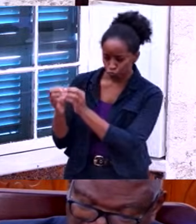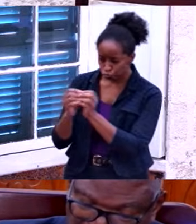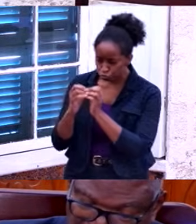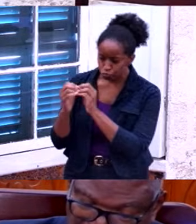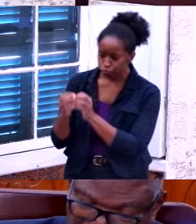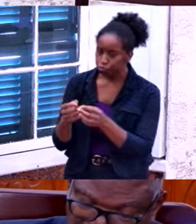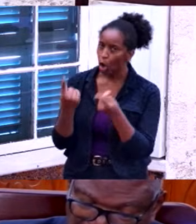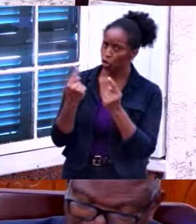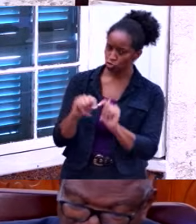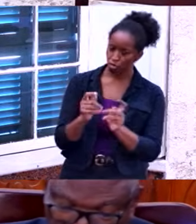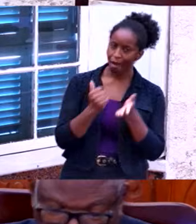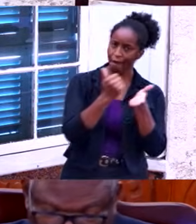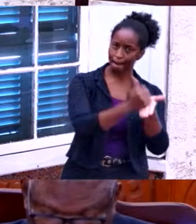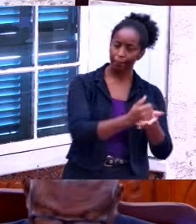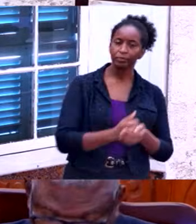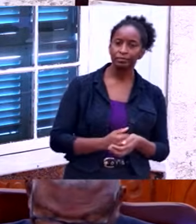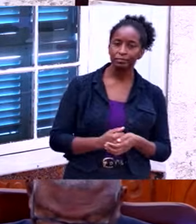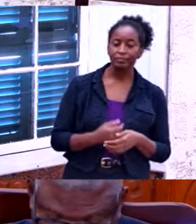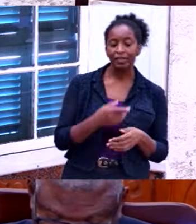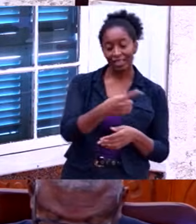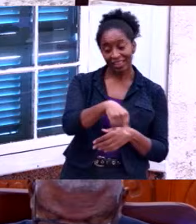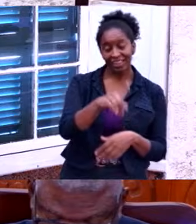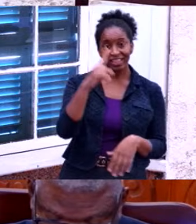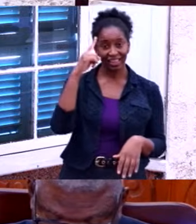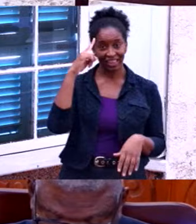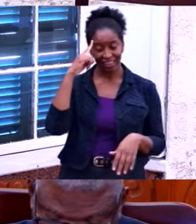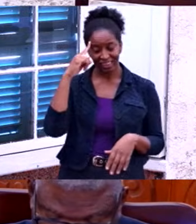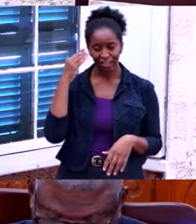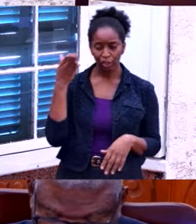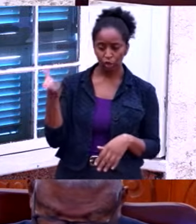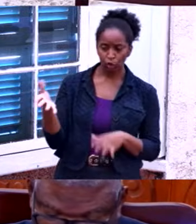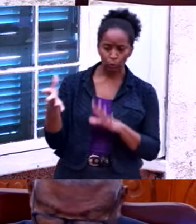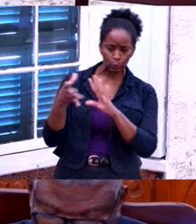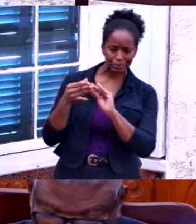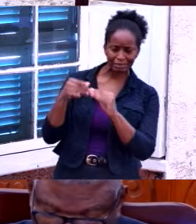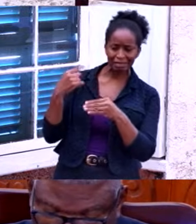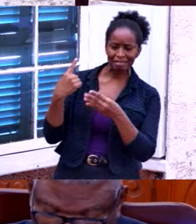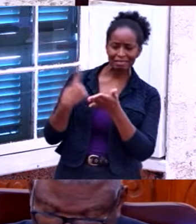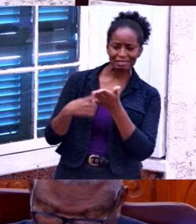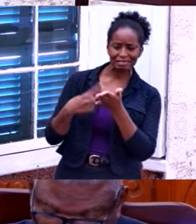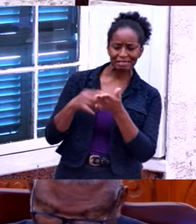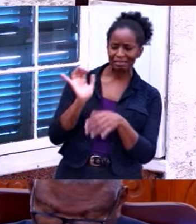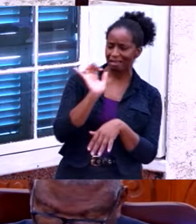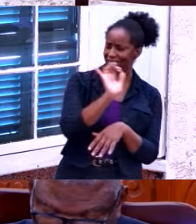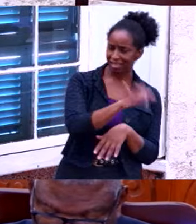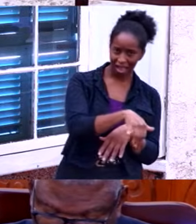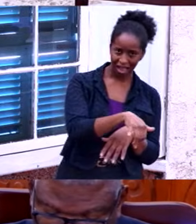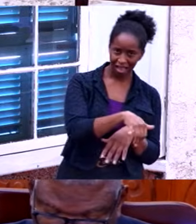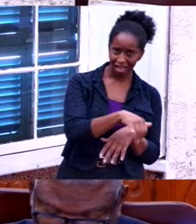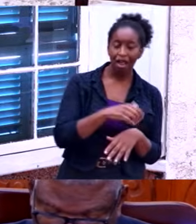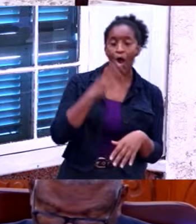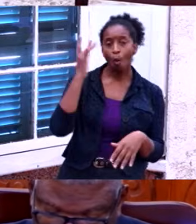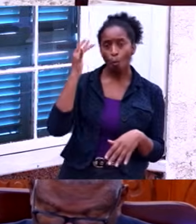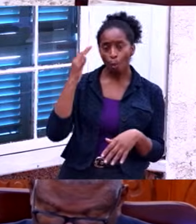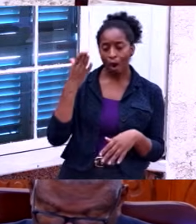you speak about it, and in fact your membership of the cabinet may act as a constraint on you speaking out